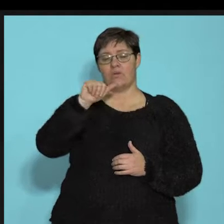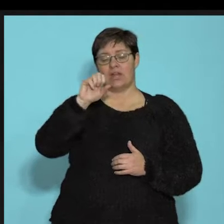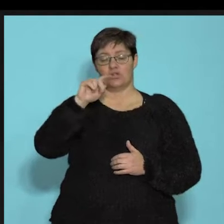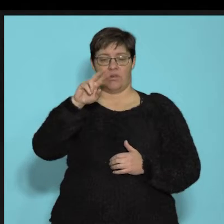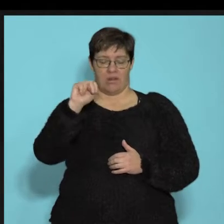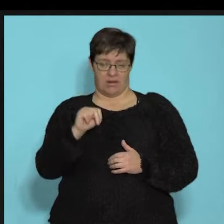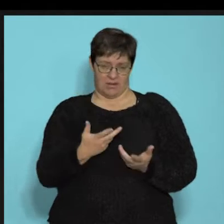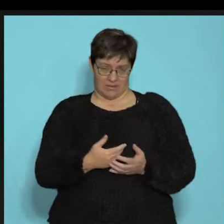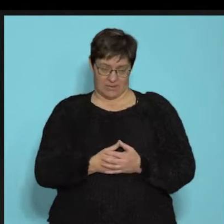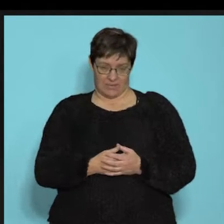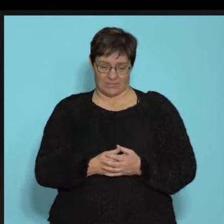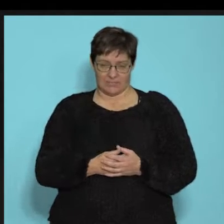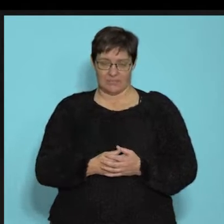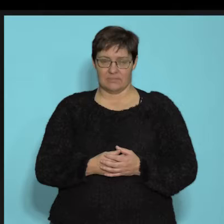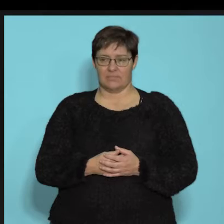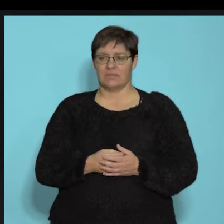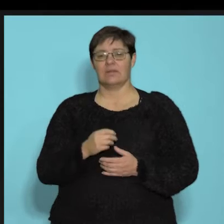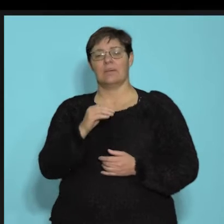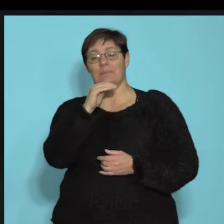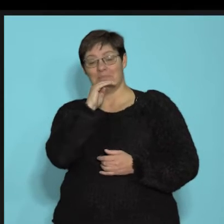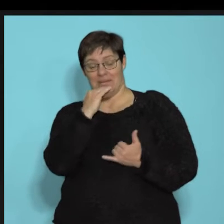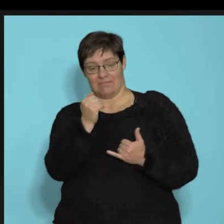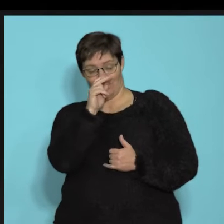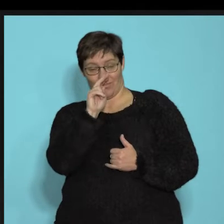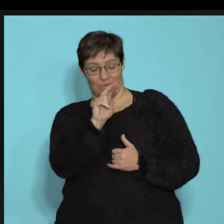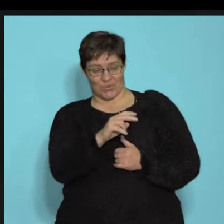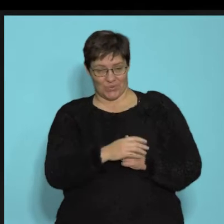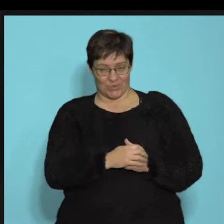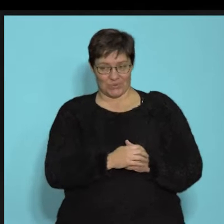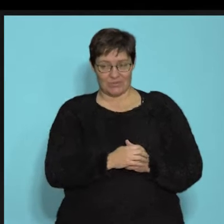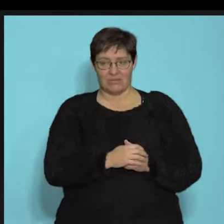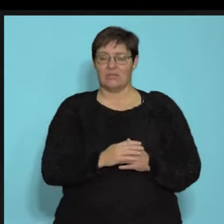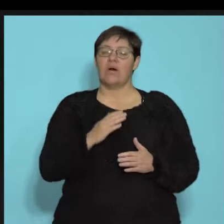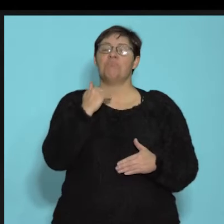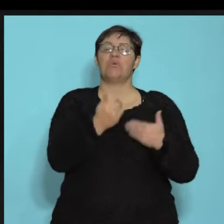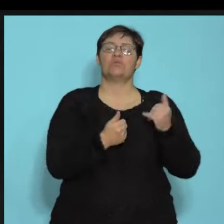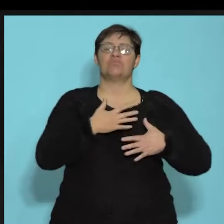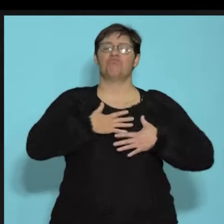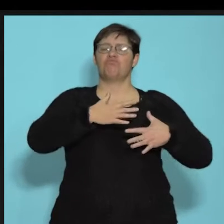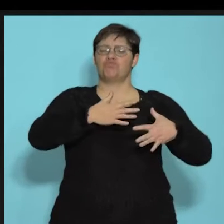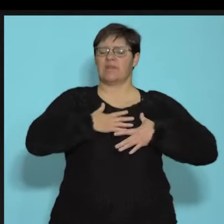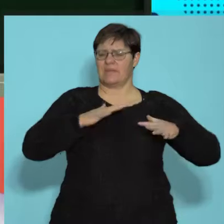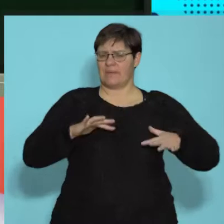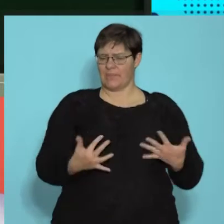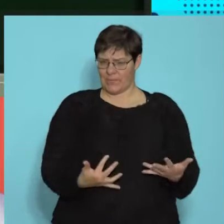I've run out of time, same thing. Okay, so what we're going to look at is when we look at the process of